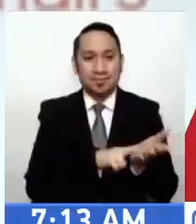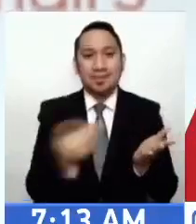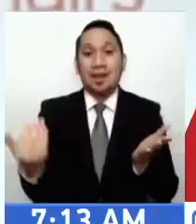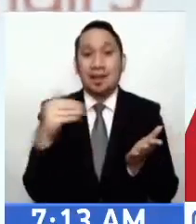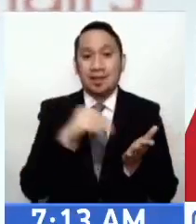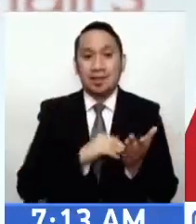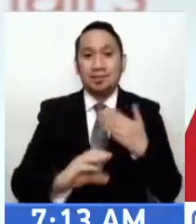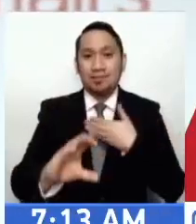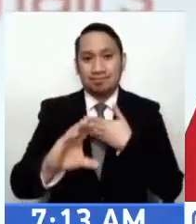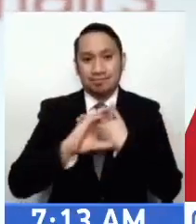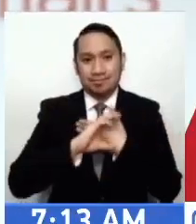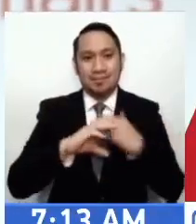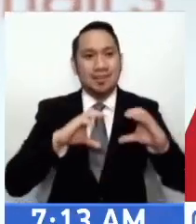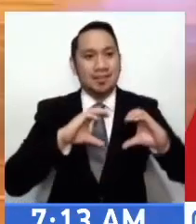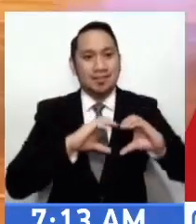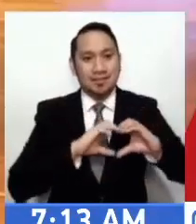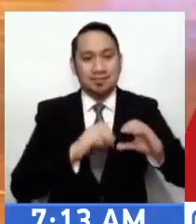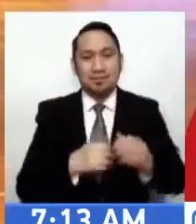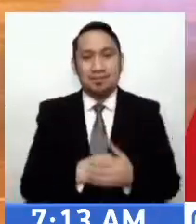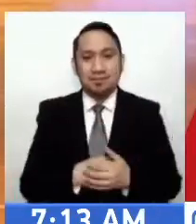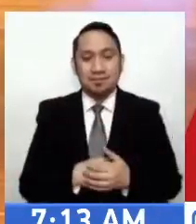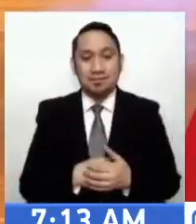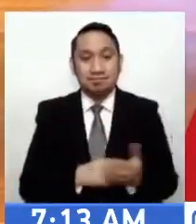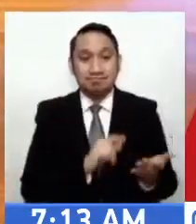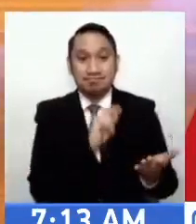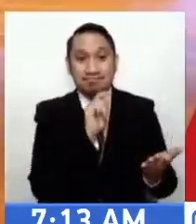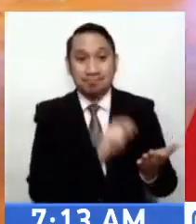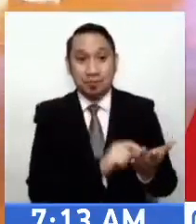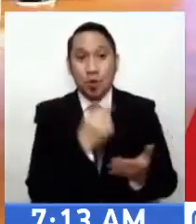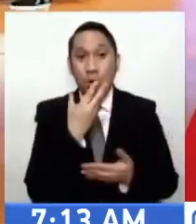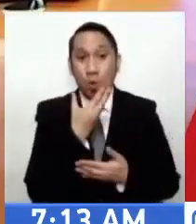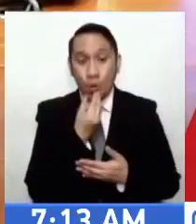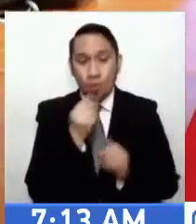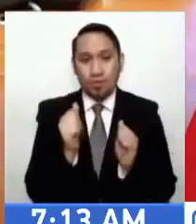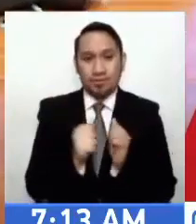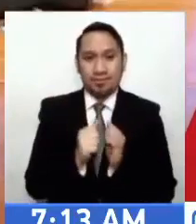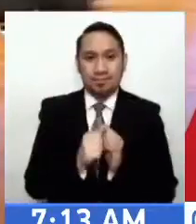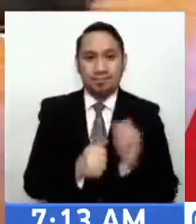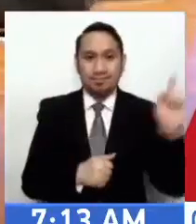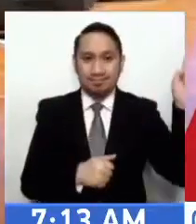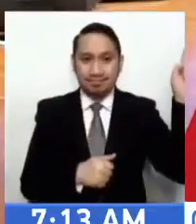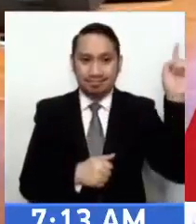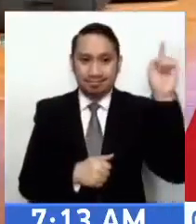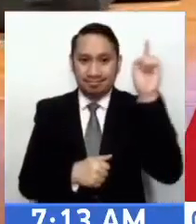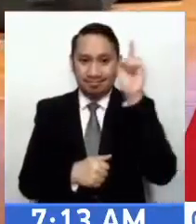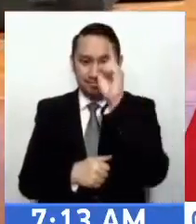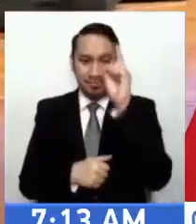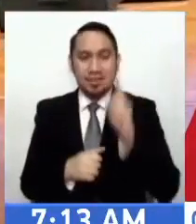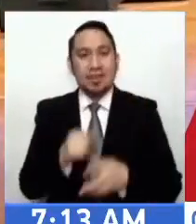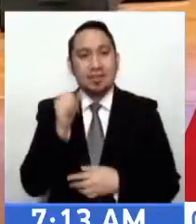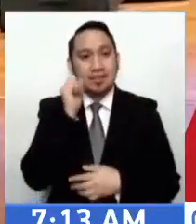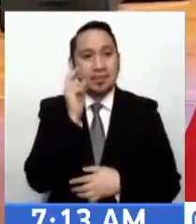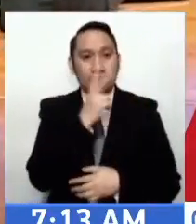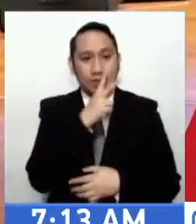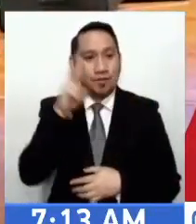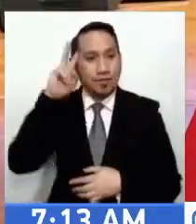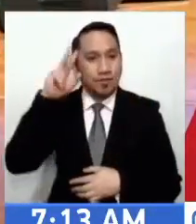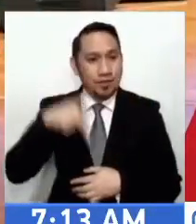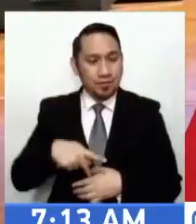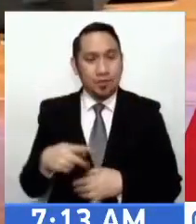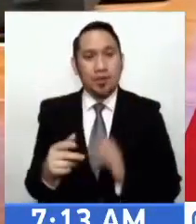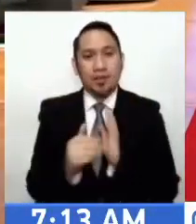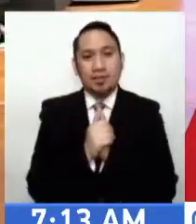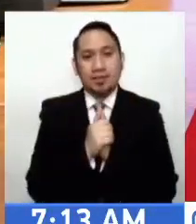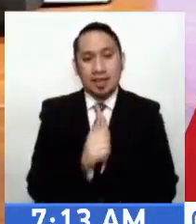Network. Nasa contract signing si GMA Network Senior Vice President for Programming, Talent Management, Worldwide and